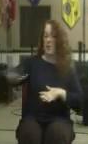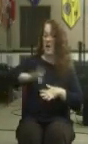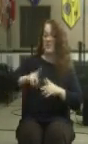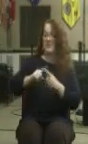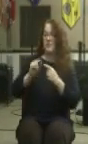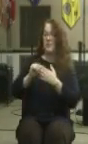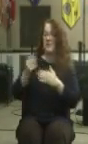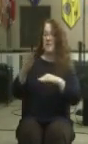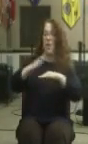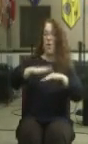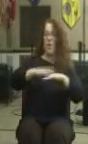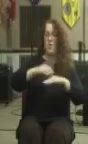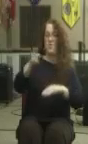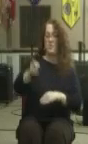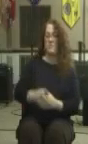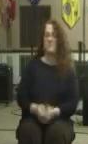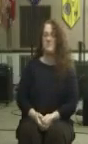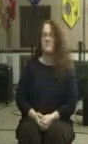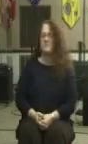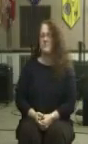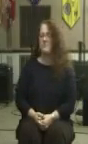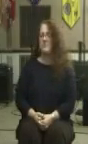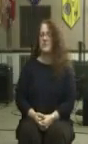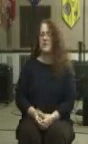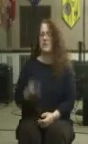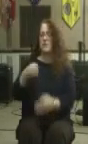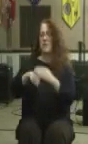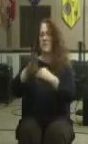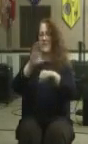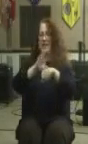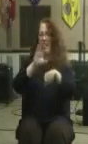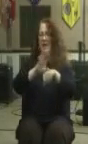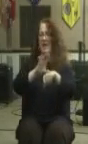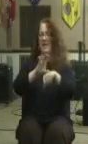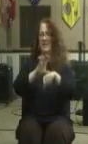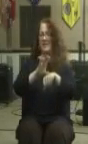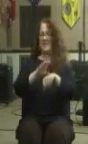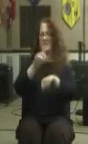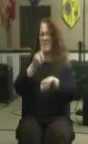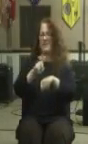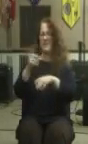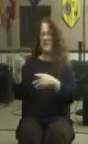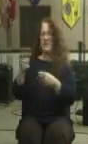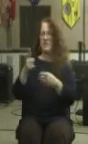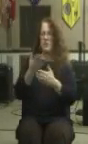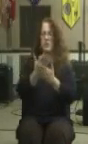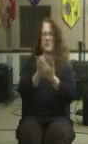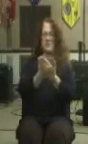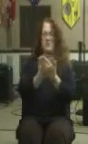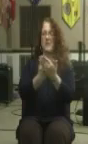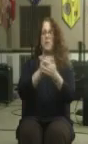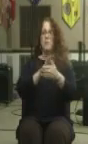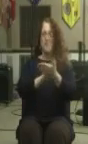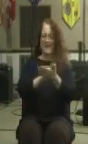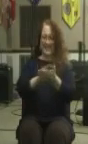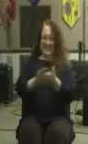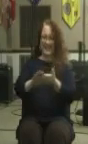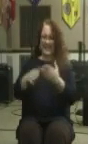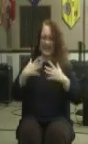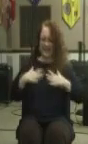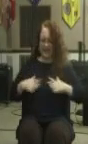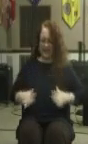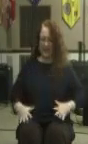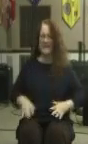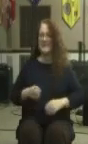been around it, so it gets on you. And when we come into the house of God, Lord God, we got to come with clean